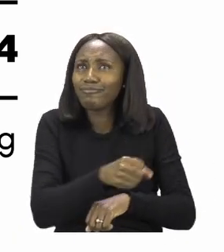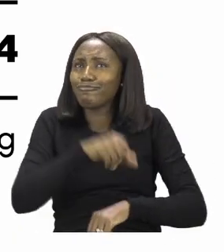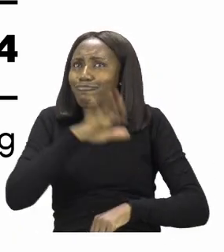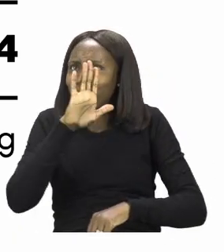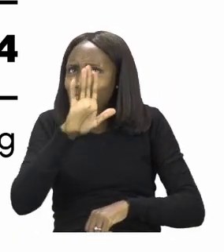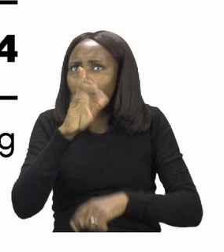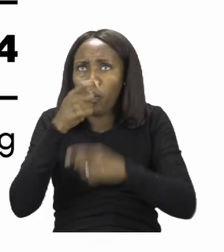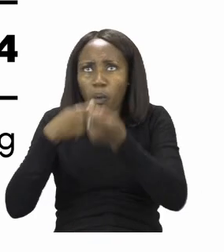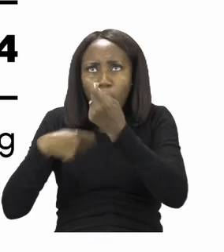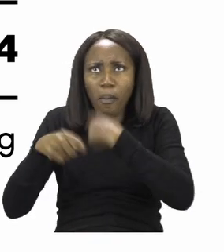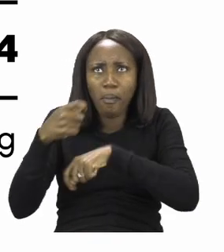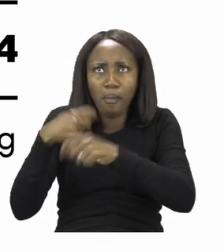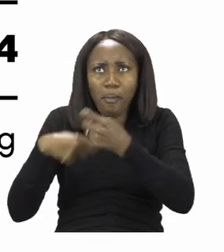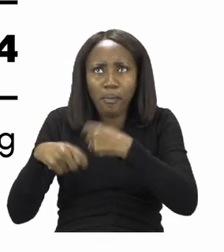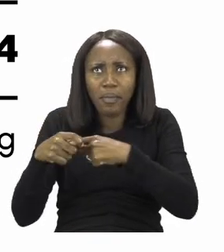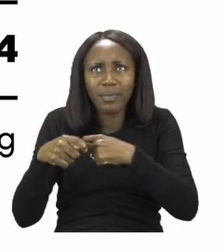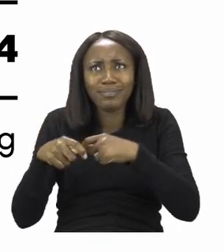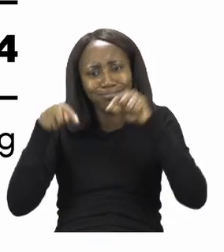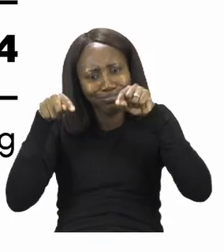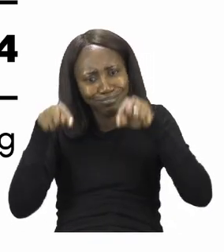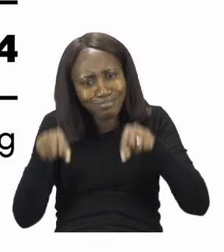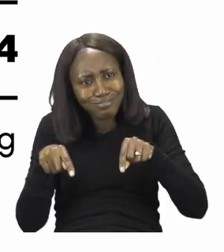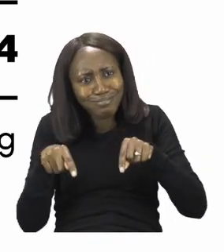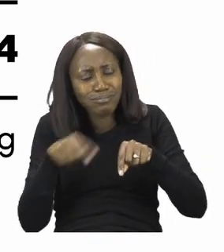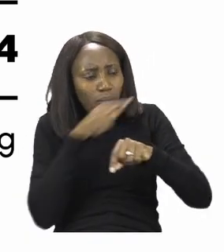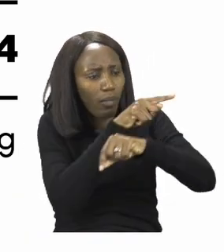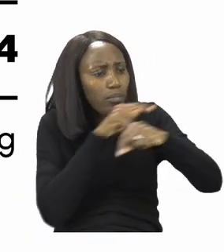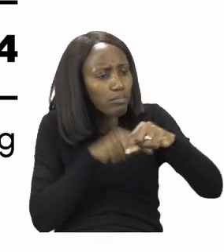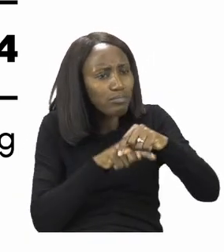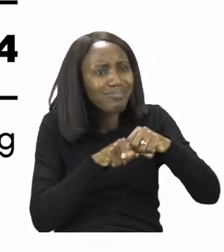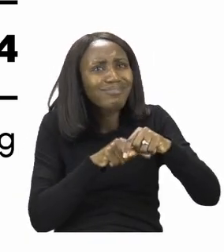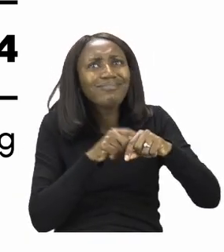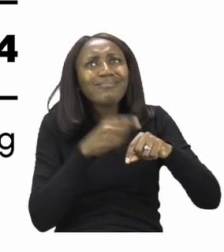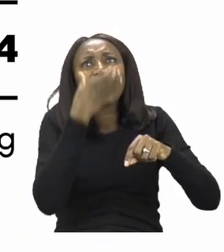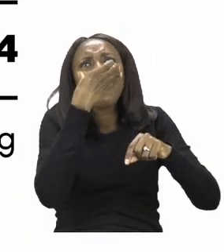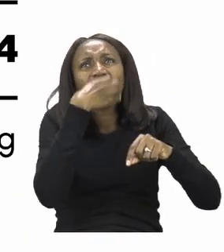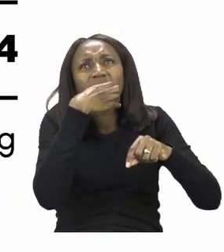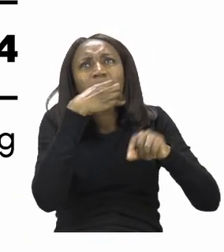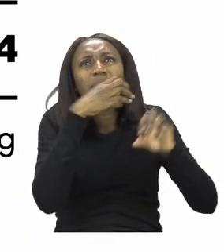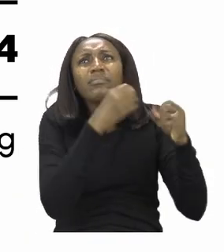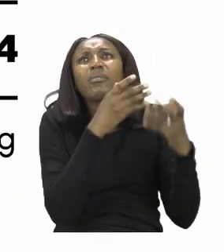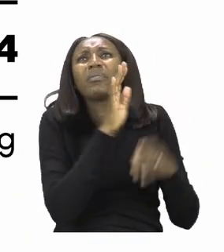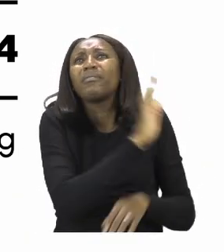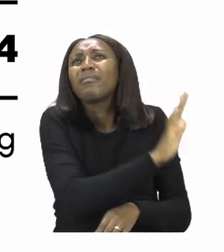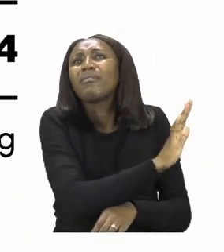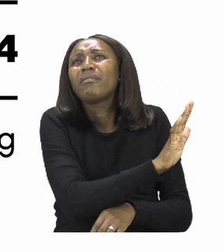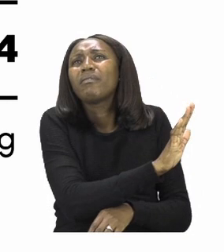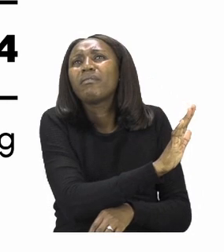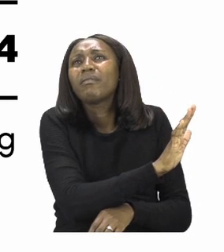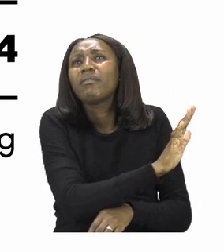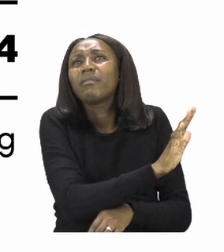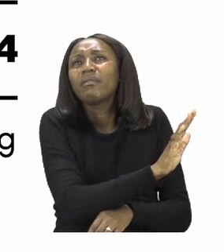5 are sold. How many are left?